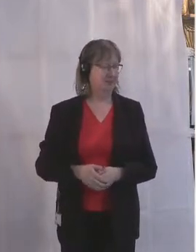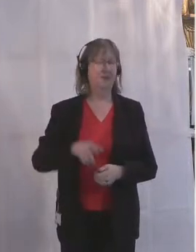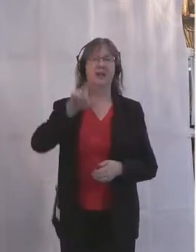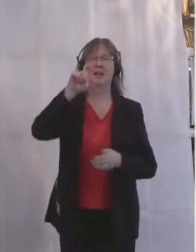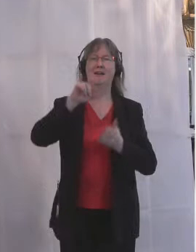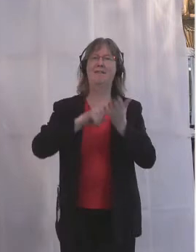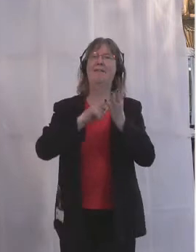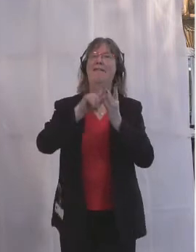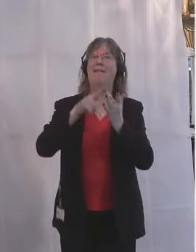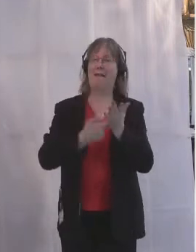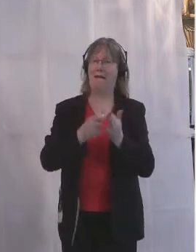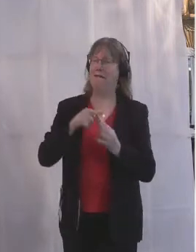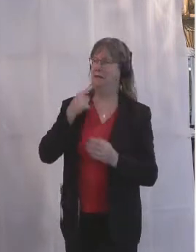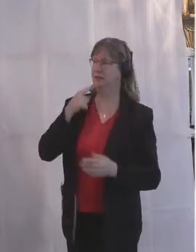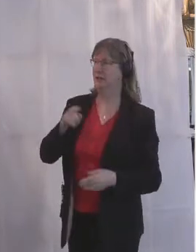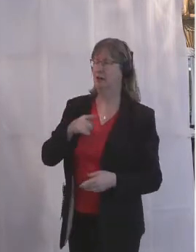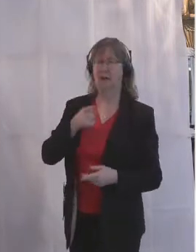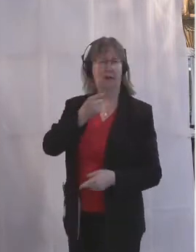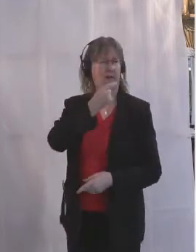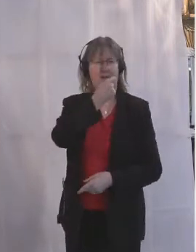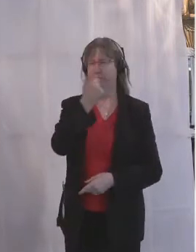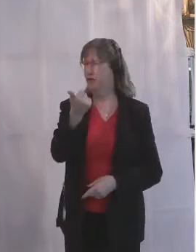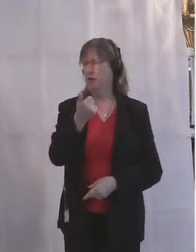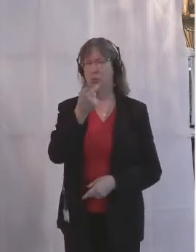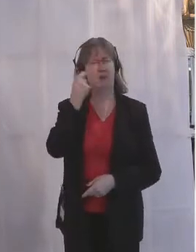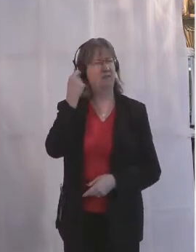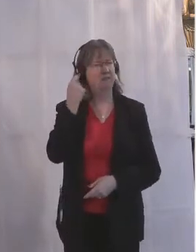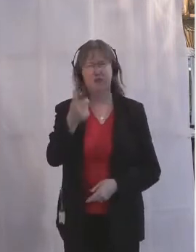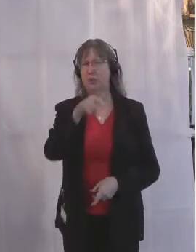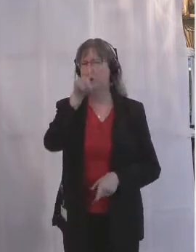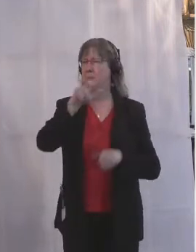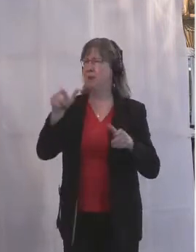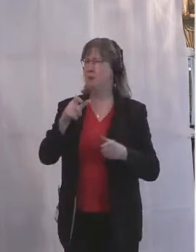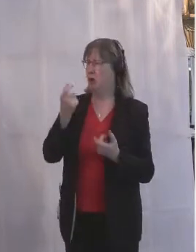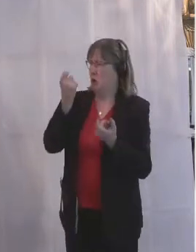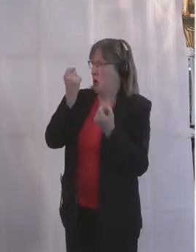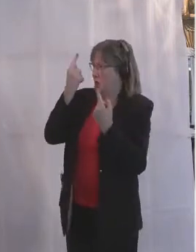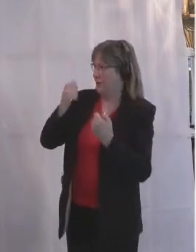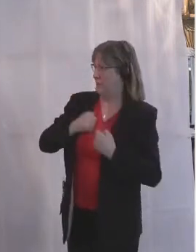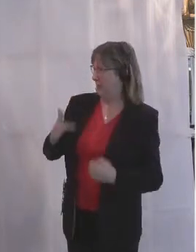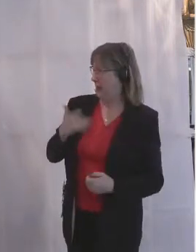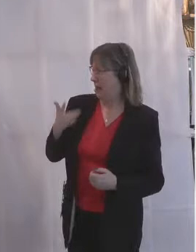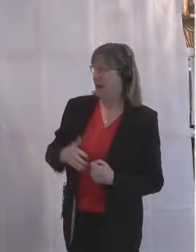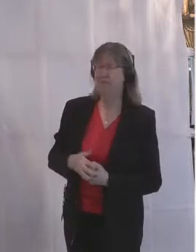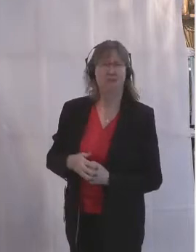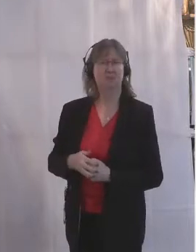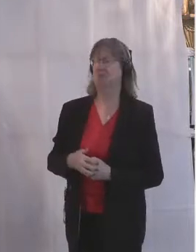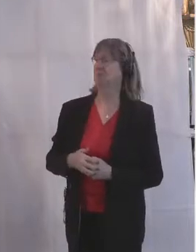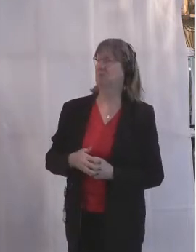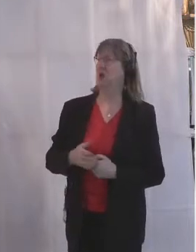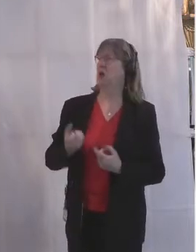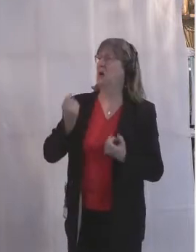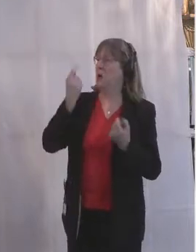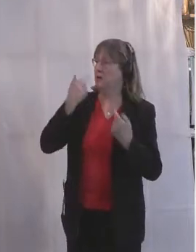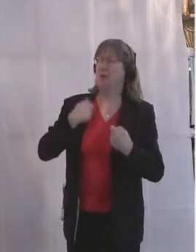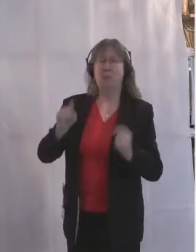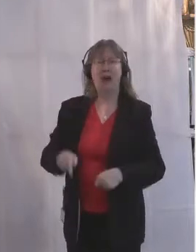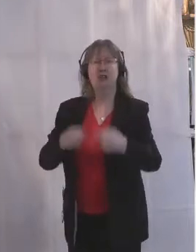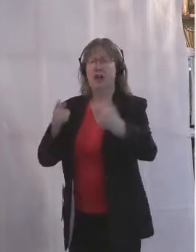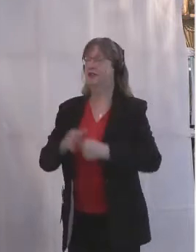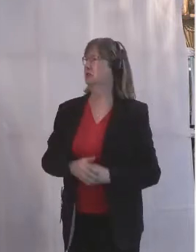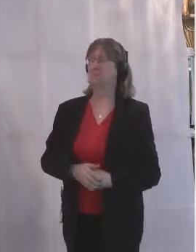understand the challenges of life that I have. So I have seen as your